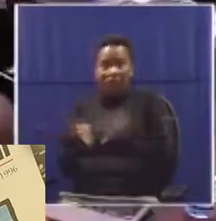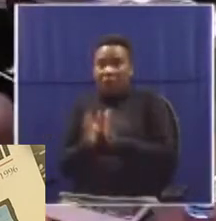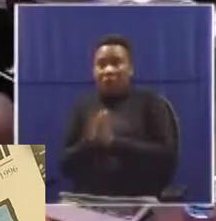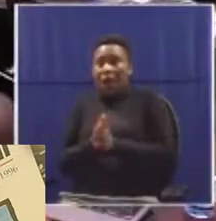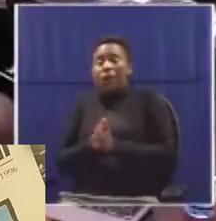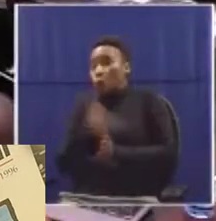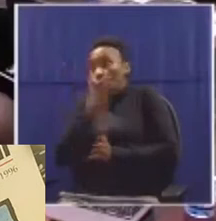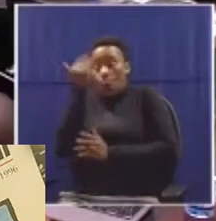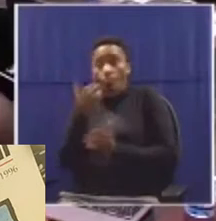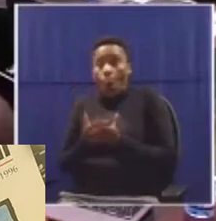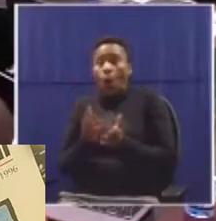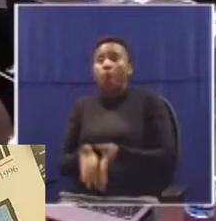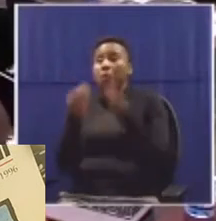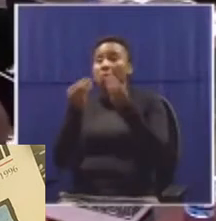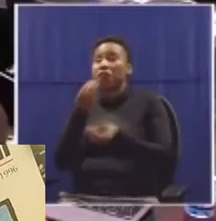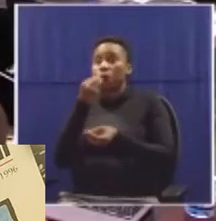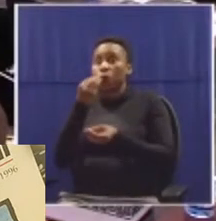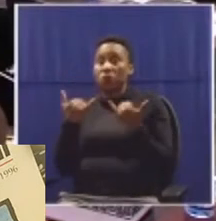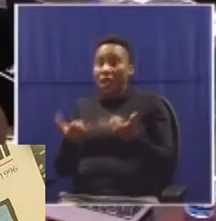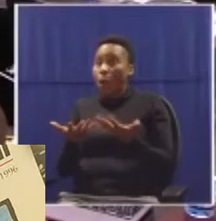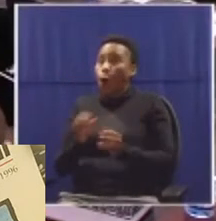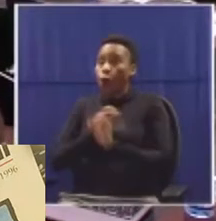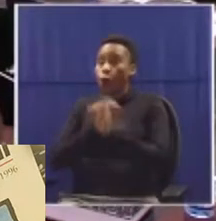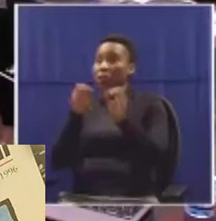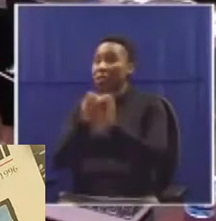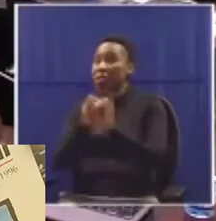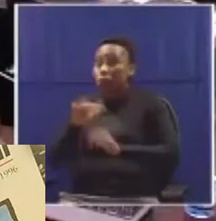have a meal tonight I thank you